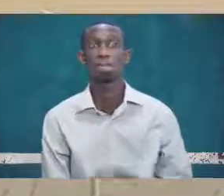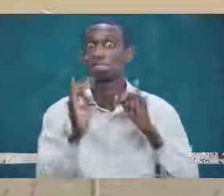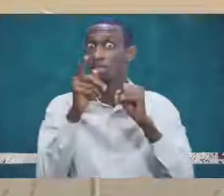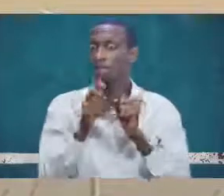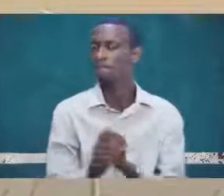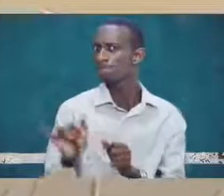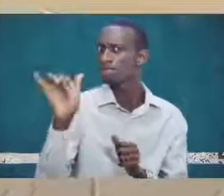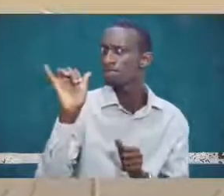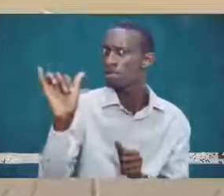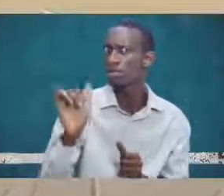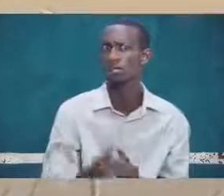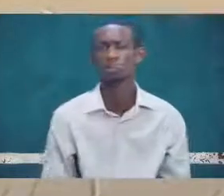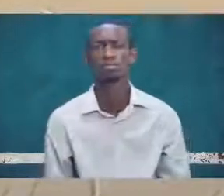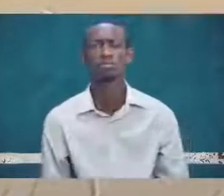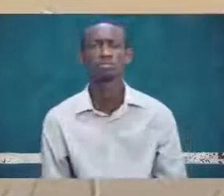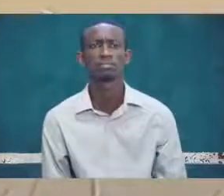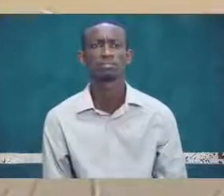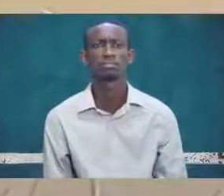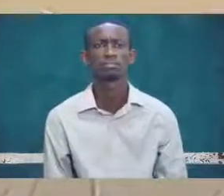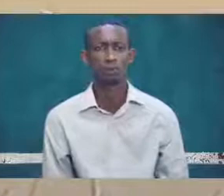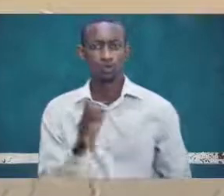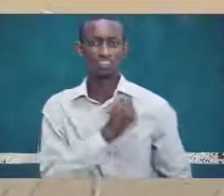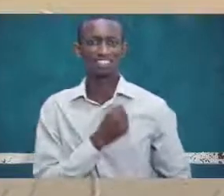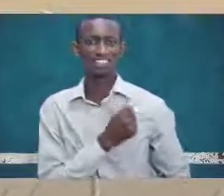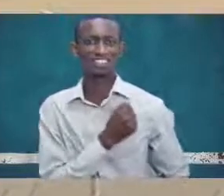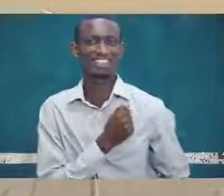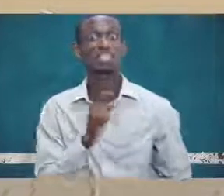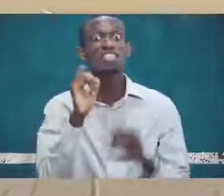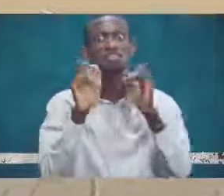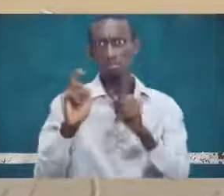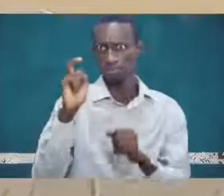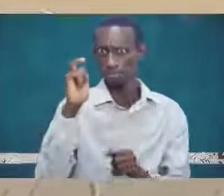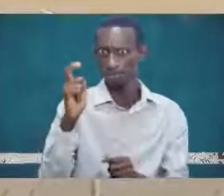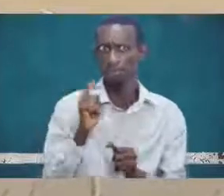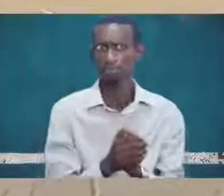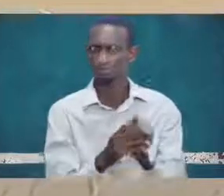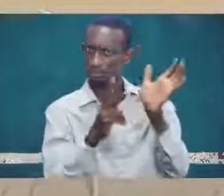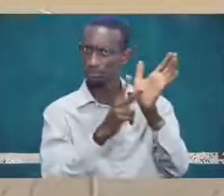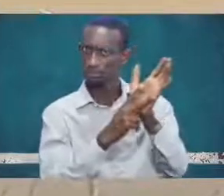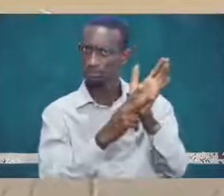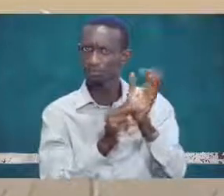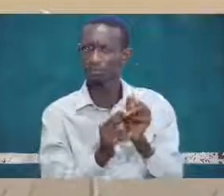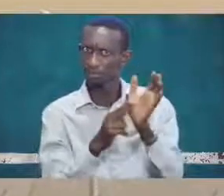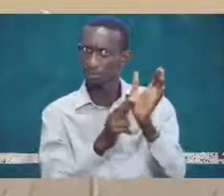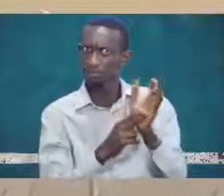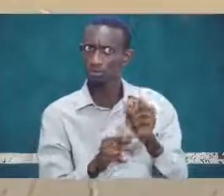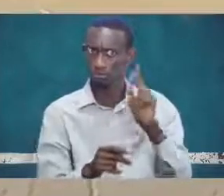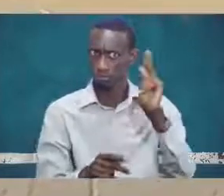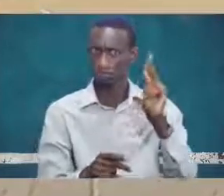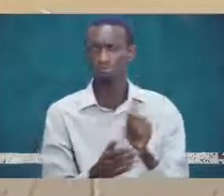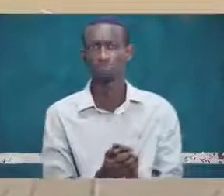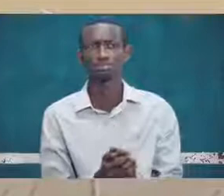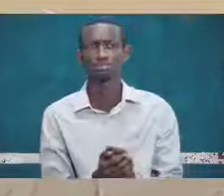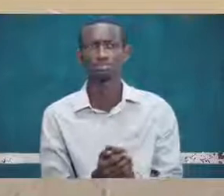y is, or maybe if x is equal to 3 and k is equal to 2,